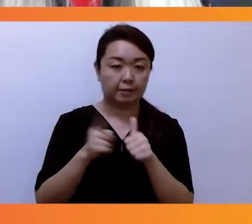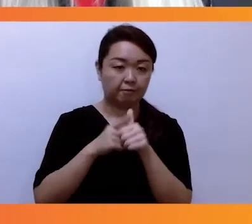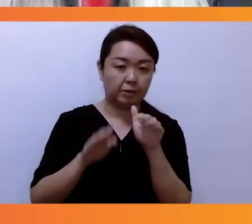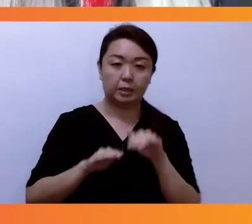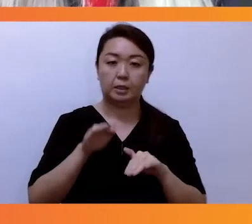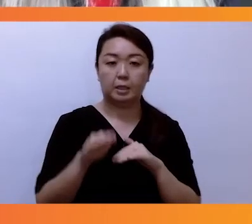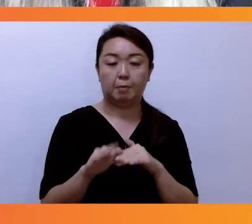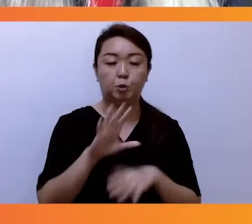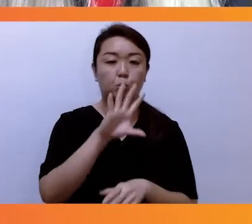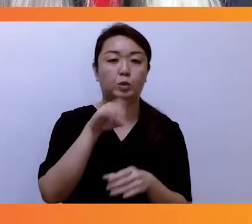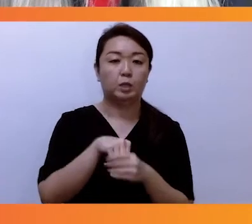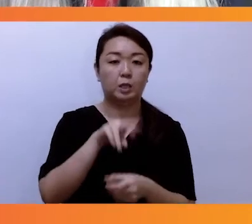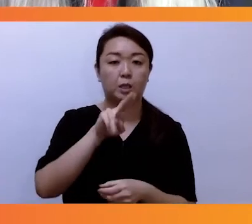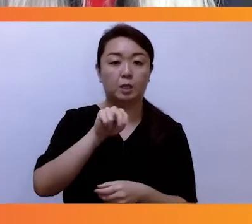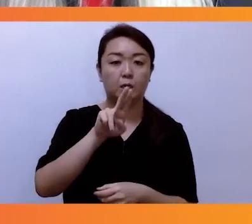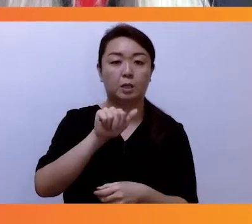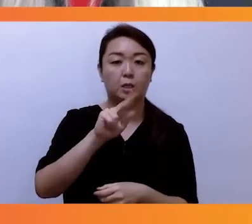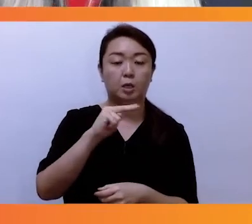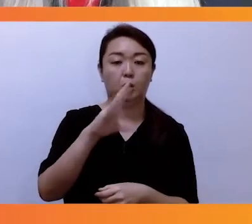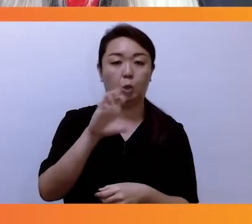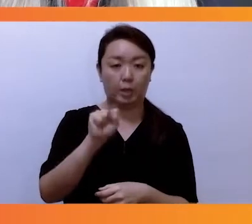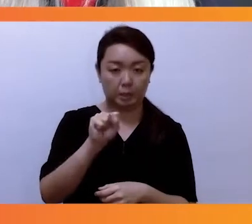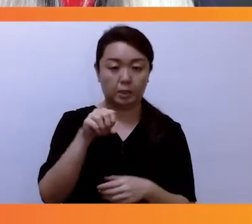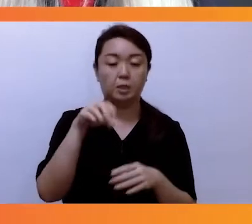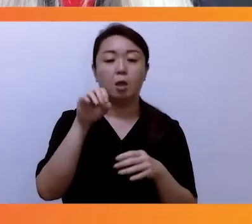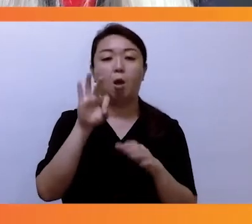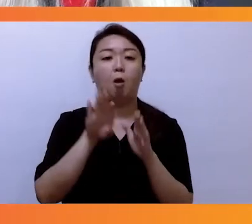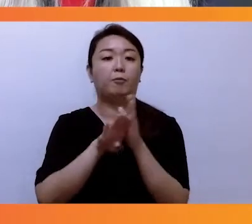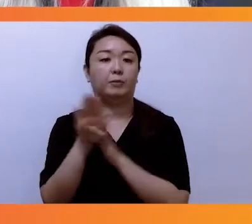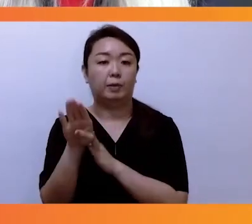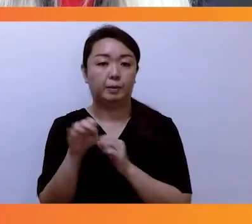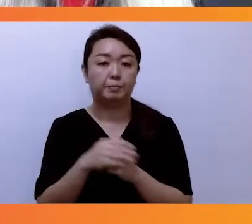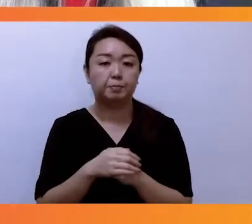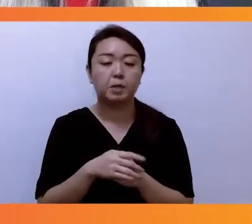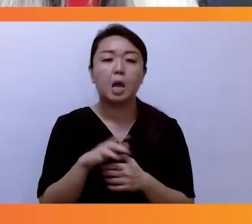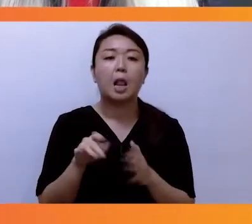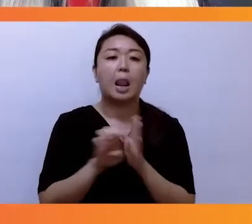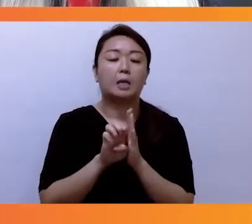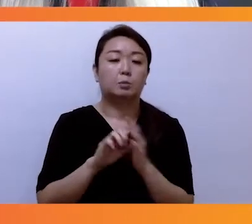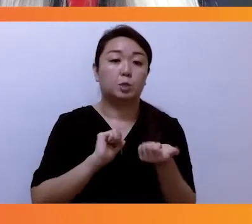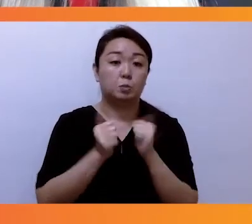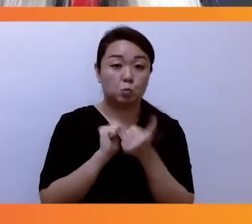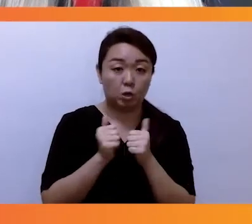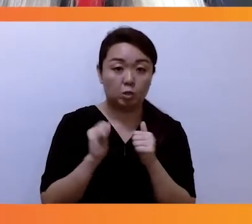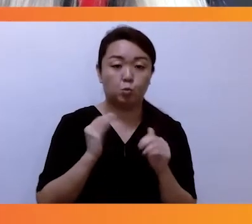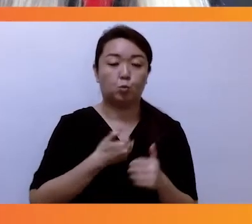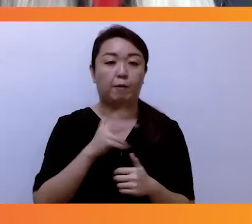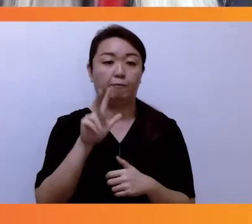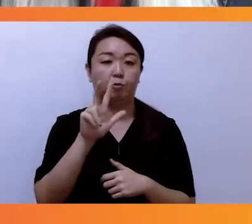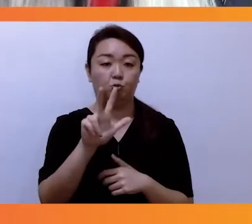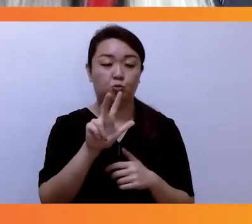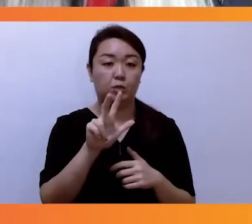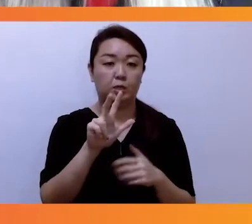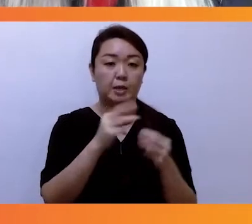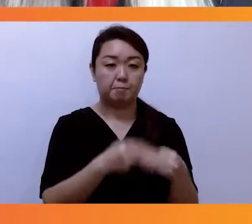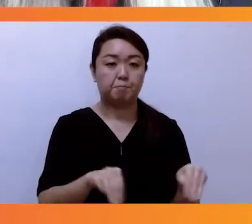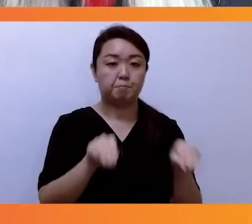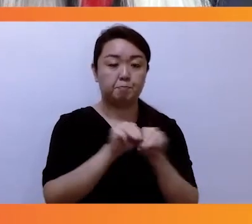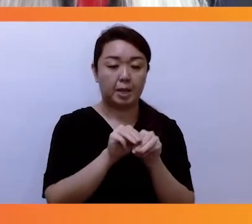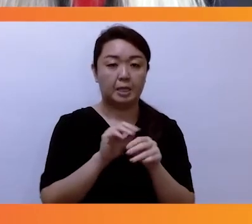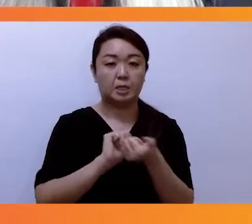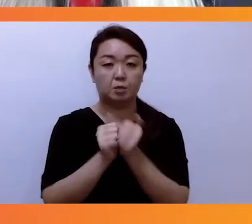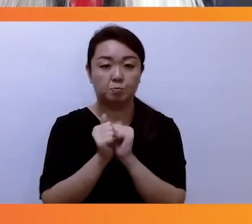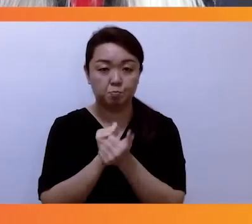is one of the first steps of including the nuances of development. So in the sport of swimming, we have three